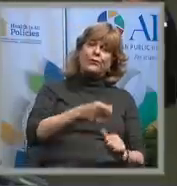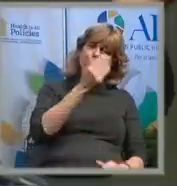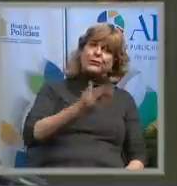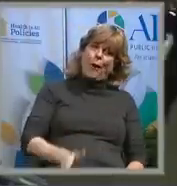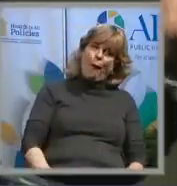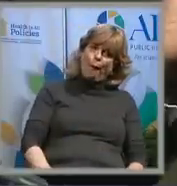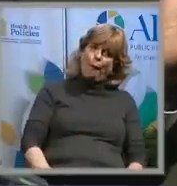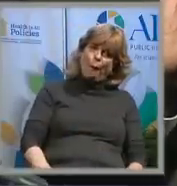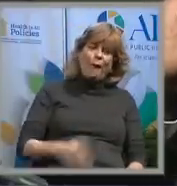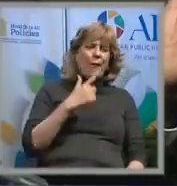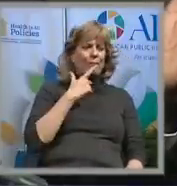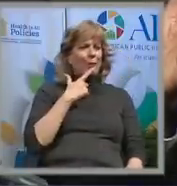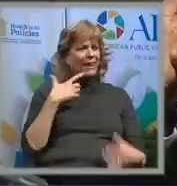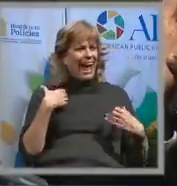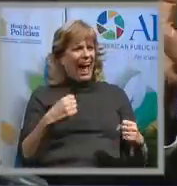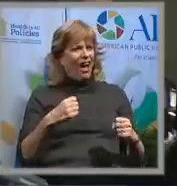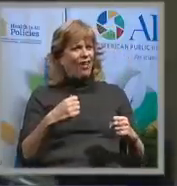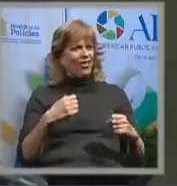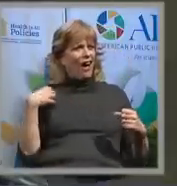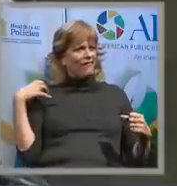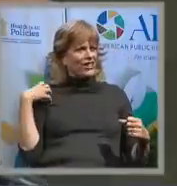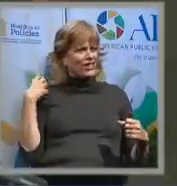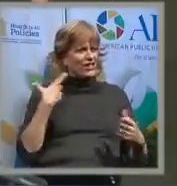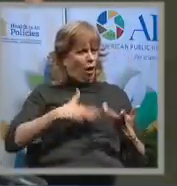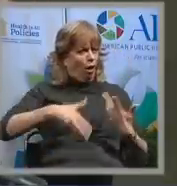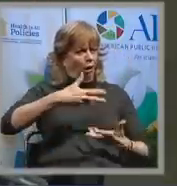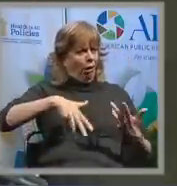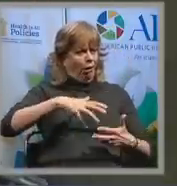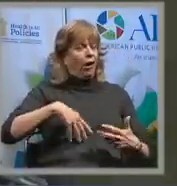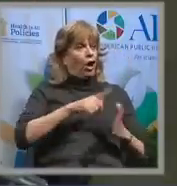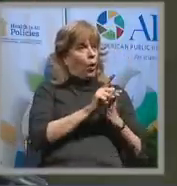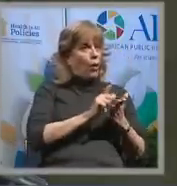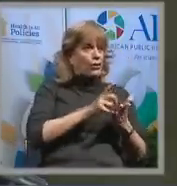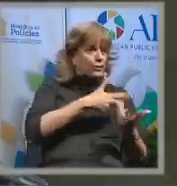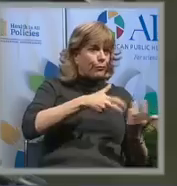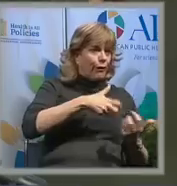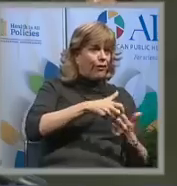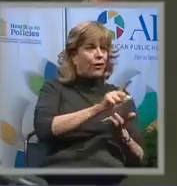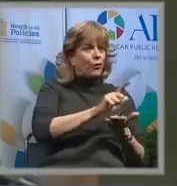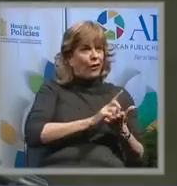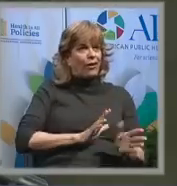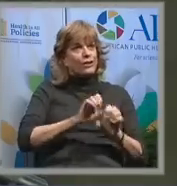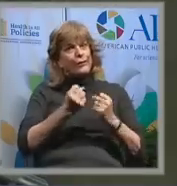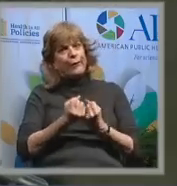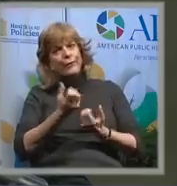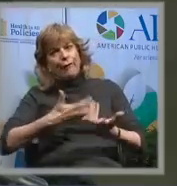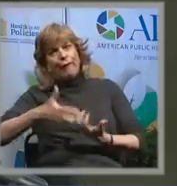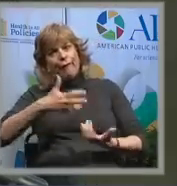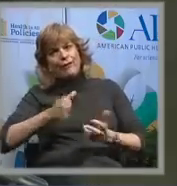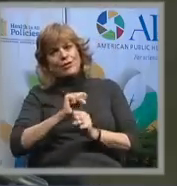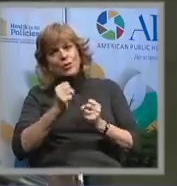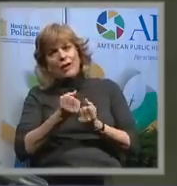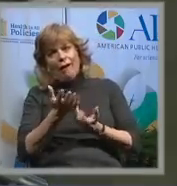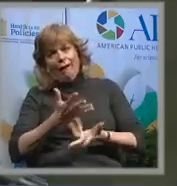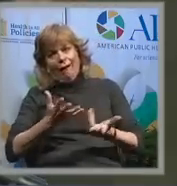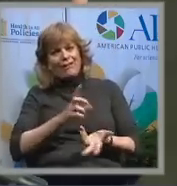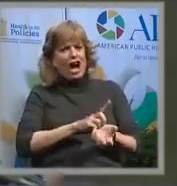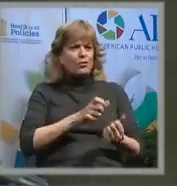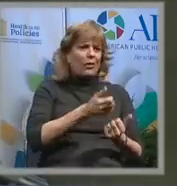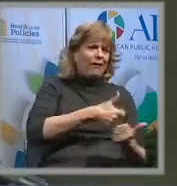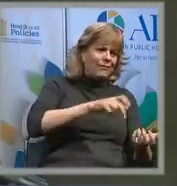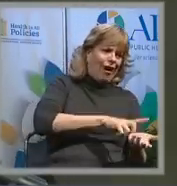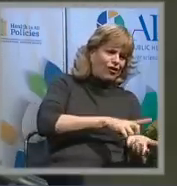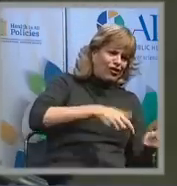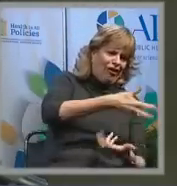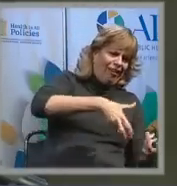Public health officials are around public health officials, right? Lawyers are around lawyers, sociologists around sociologists, physicians, right? We tend to be